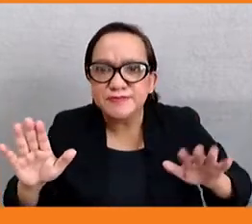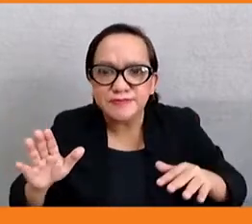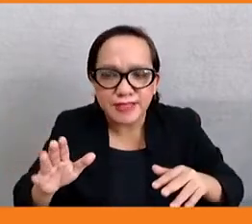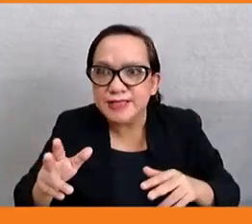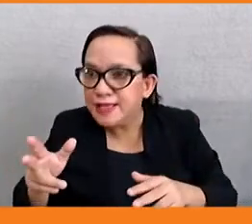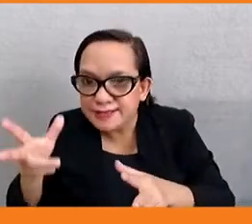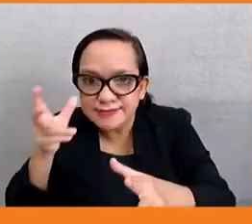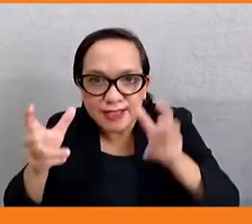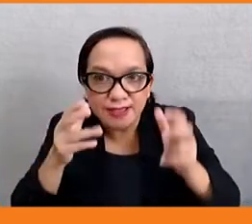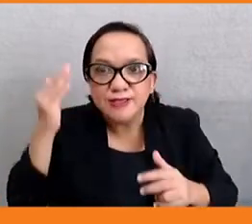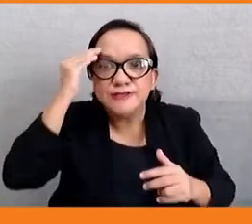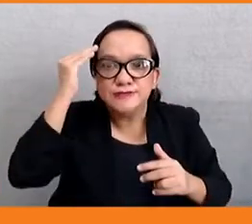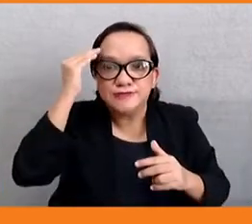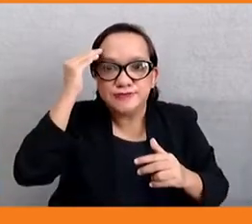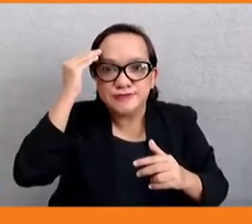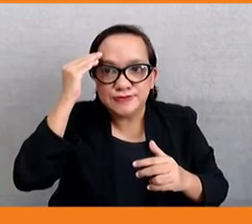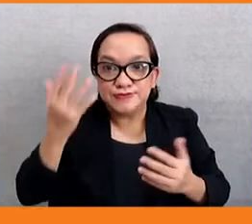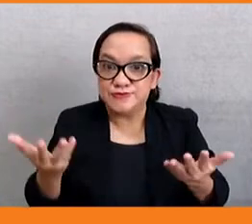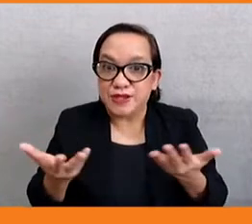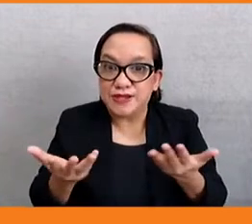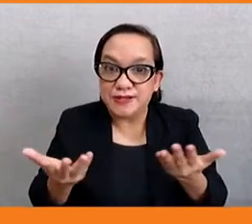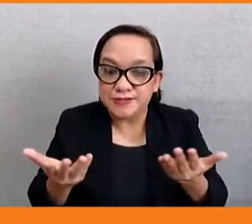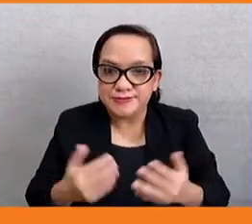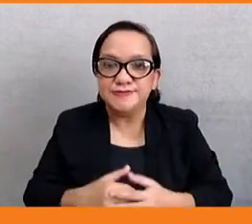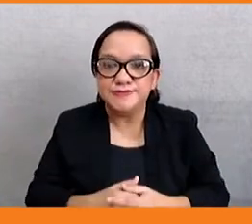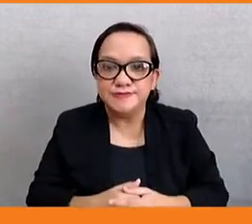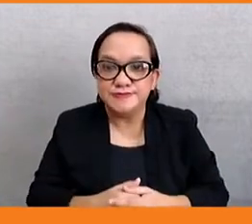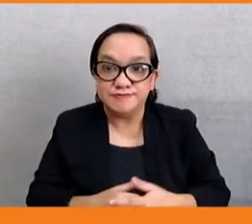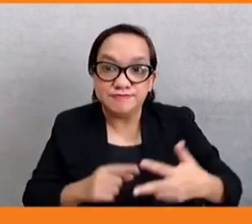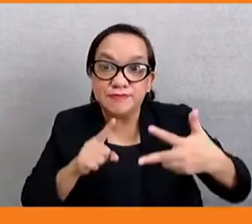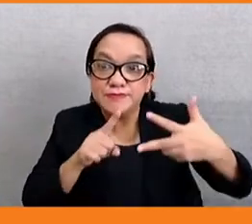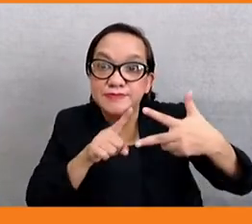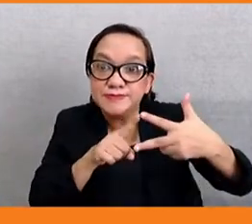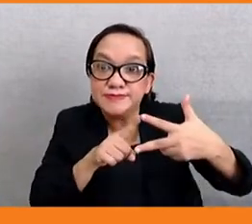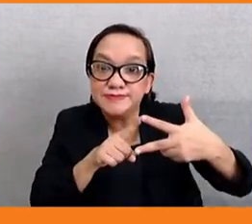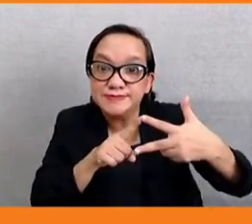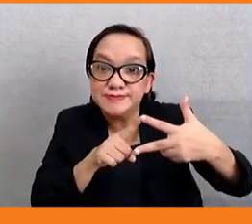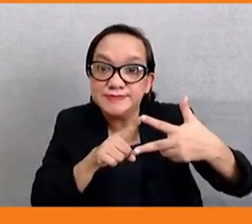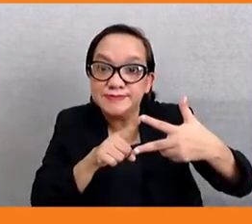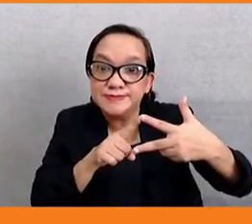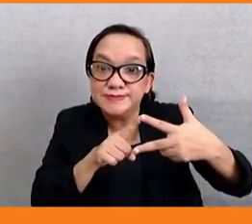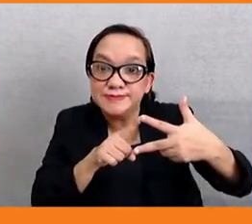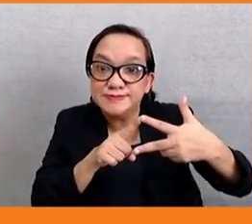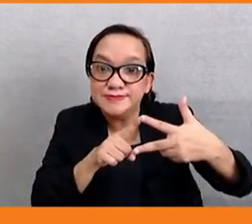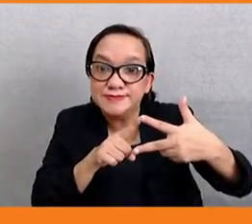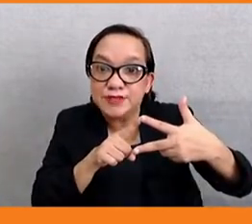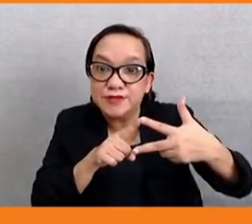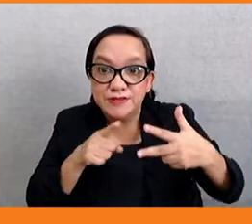Let me turn now to the second theme, the ongoing global health and economic crisis facing our